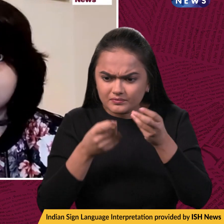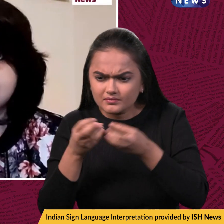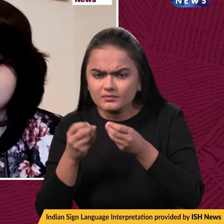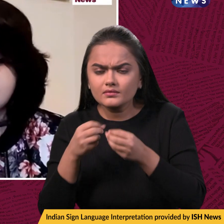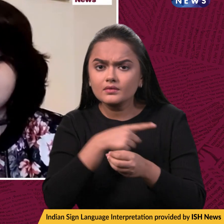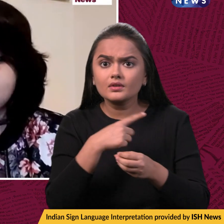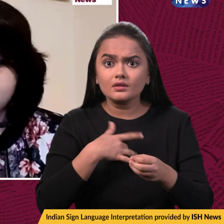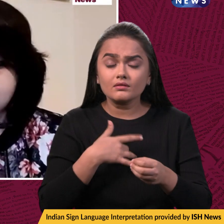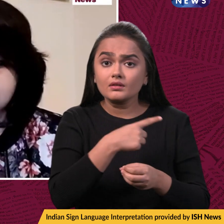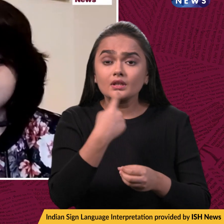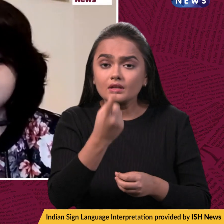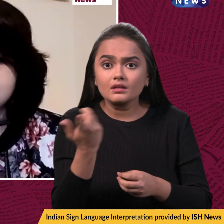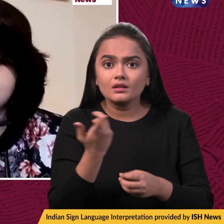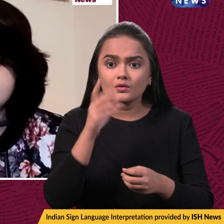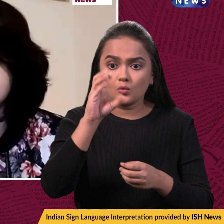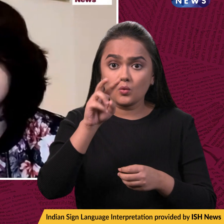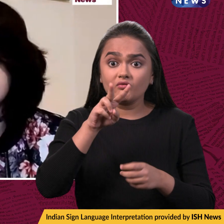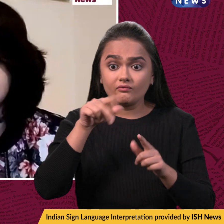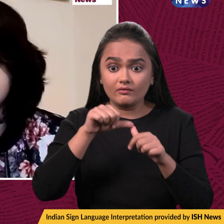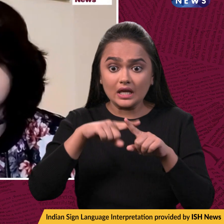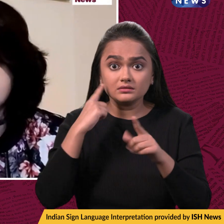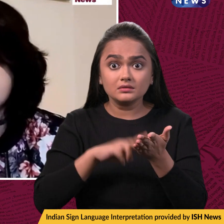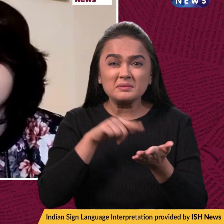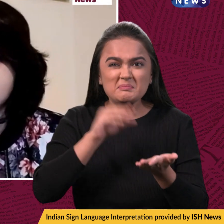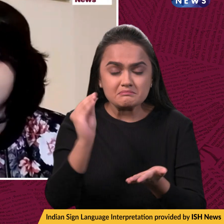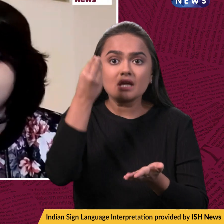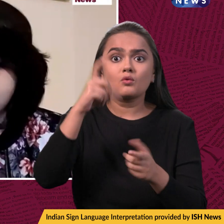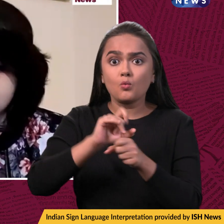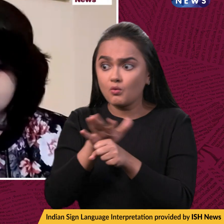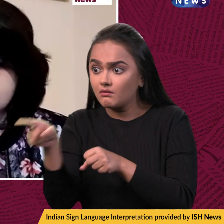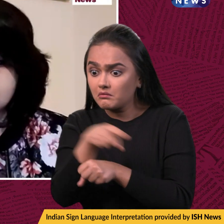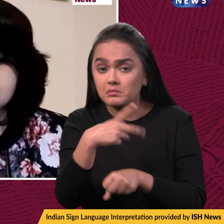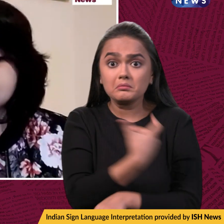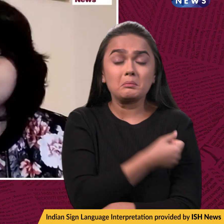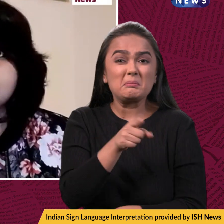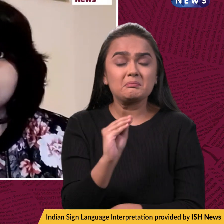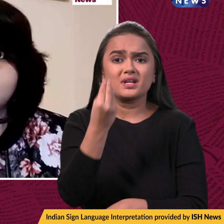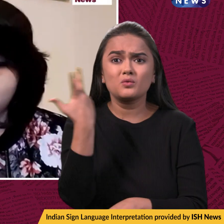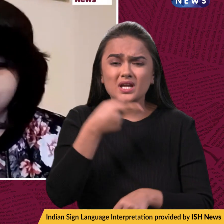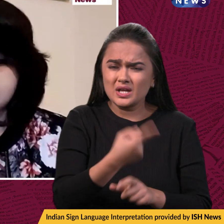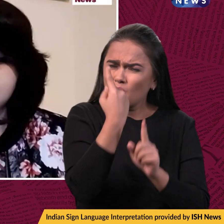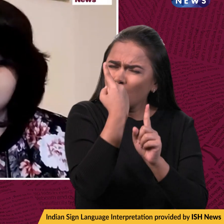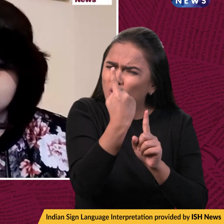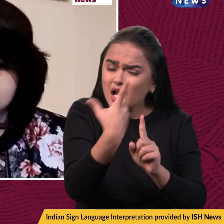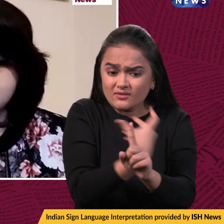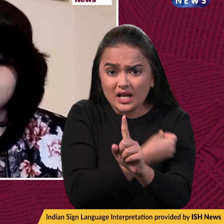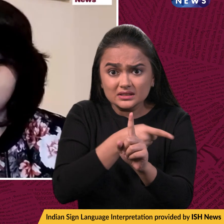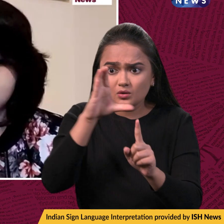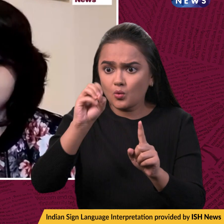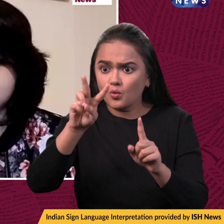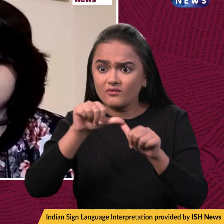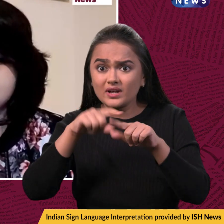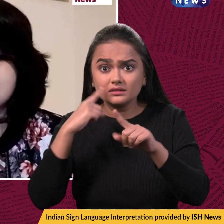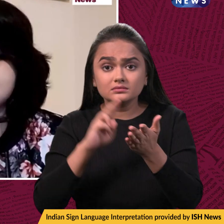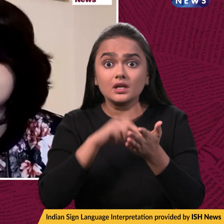that demonstrates Covaxin to be effective against COVID-19. Covaxin is the only COVID vaccine to